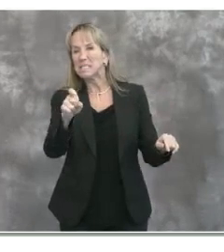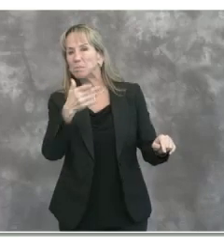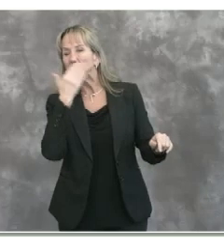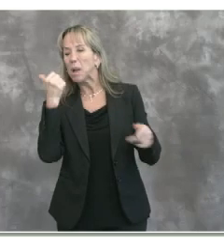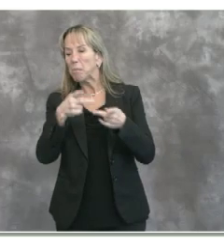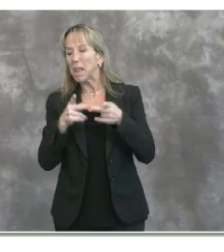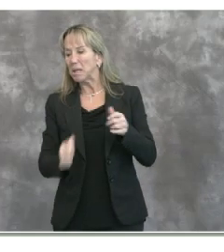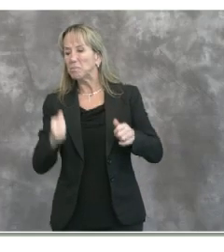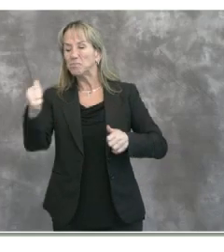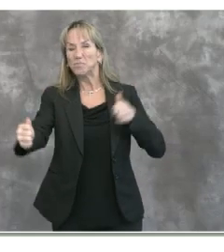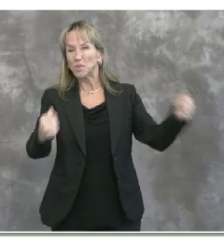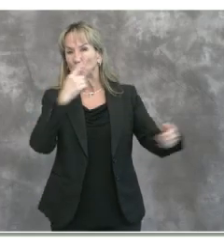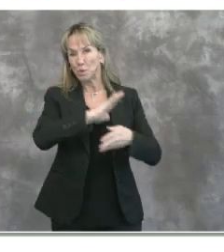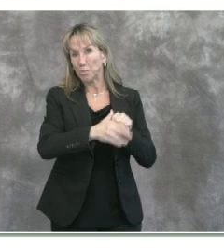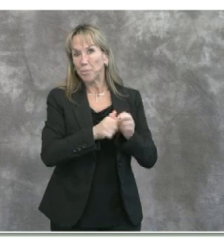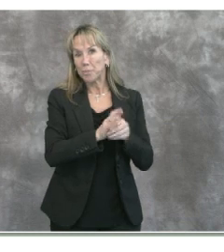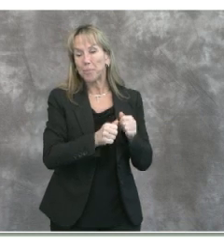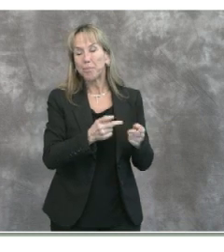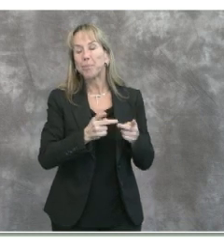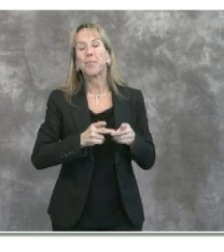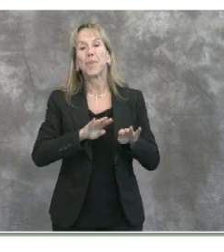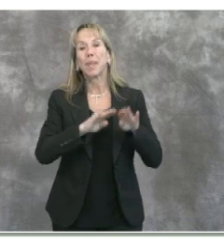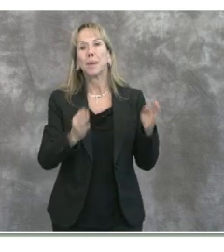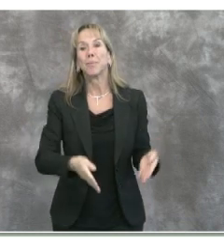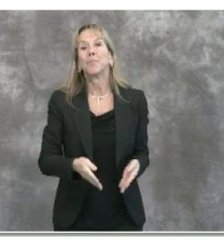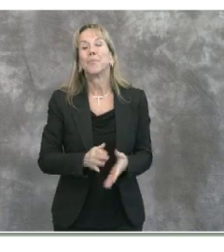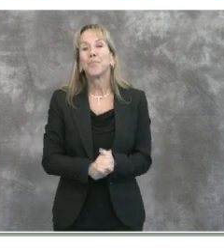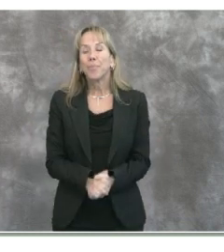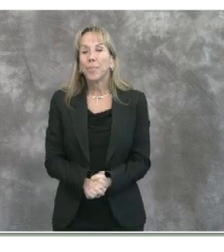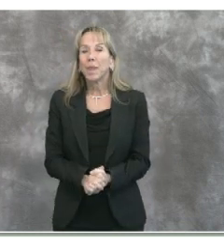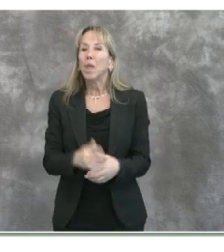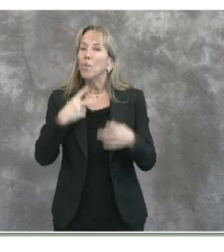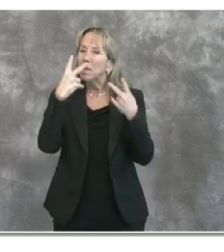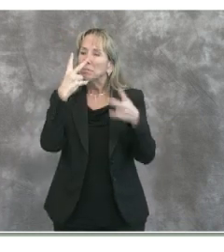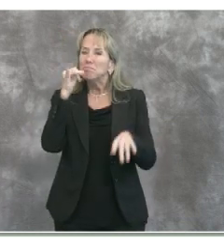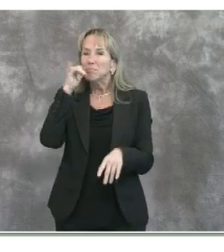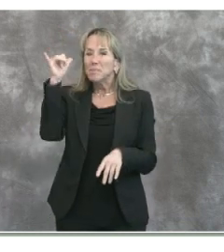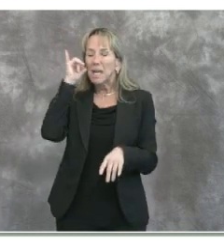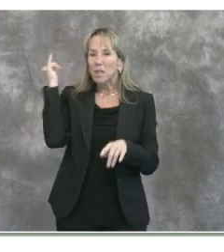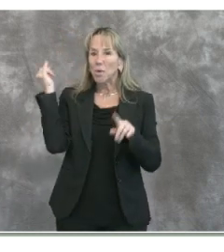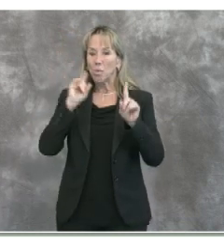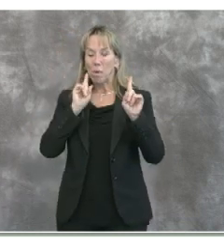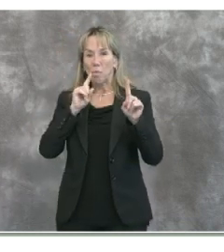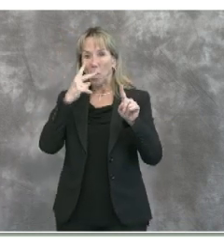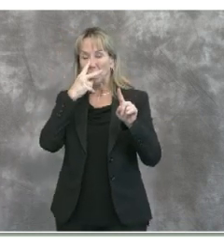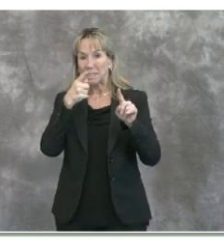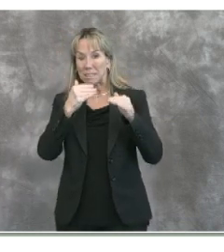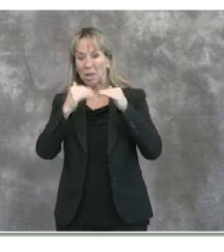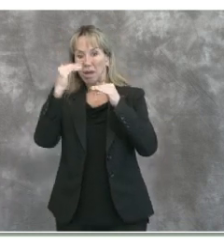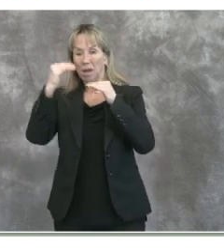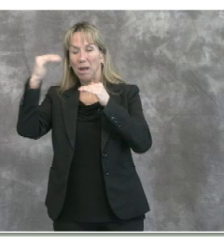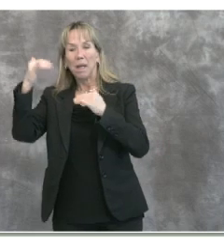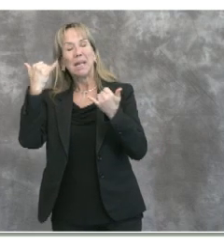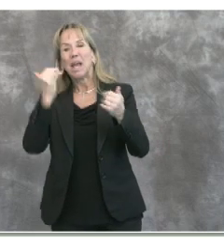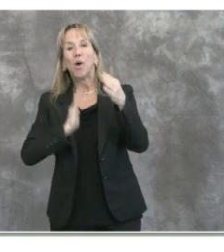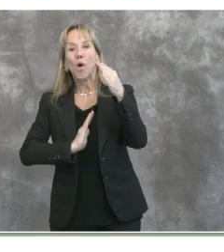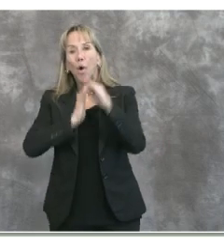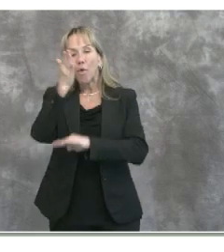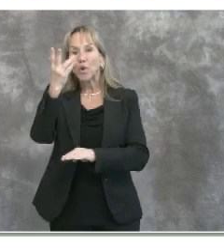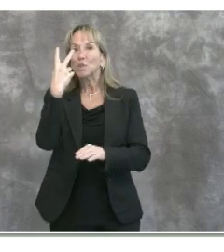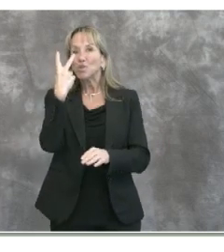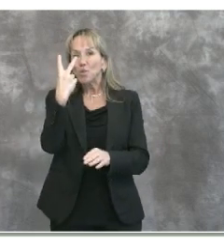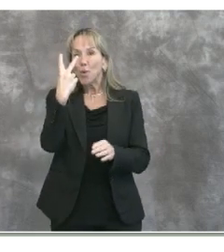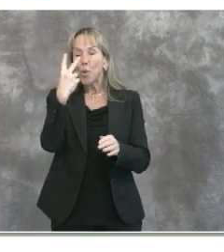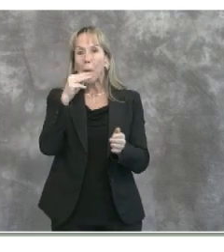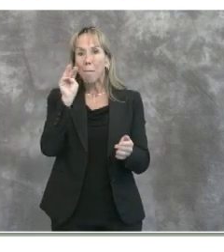equipment, we saw an increase in every single category from our report yesterday, and we have now surpassed 2 million individual items of